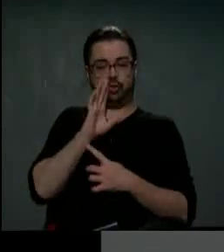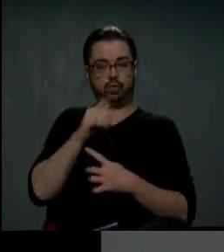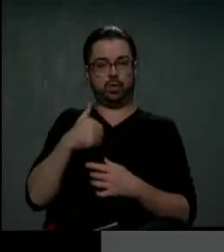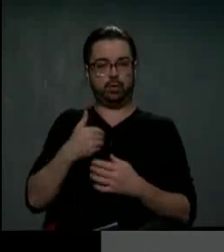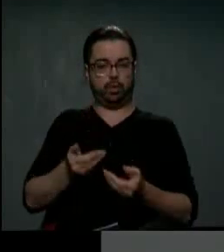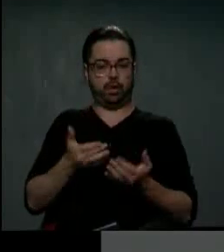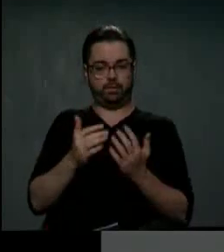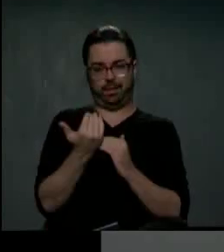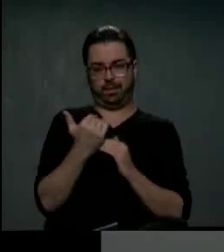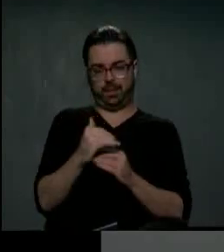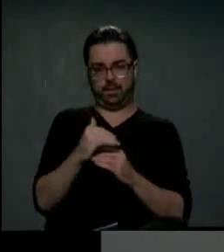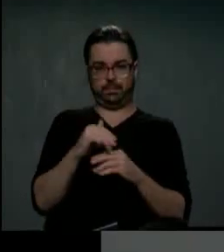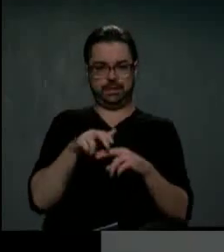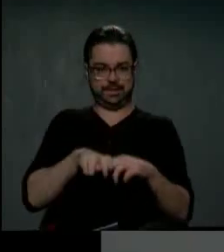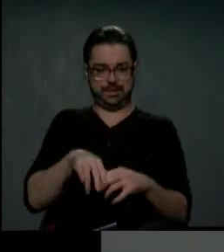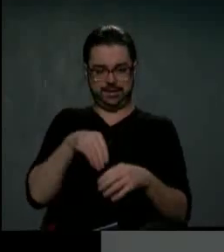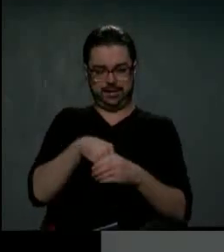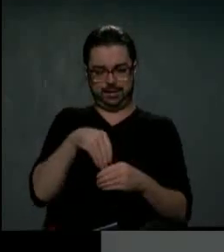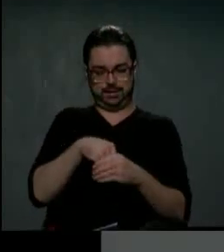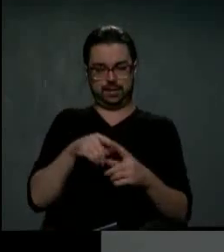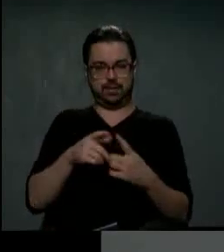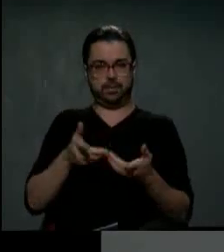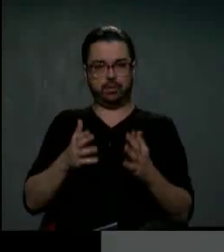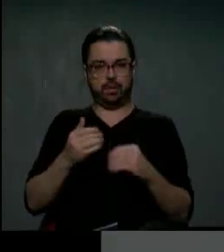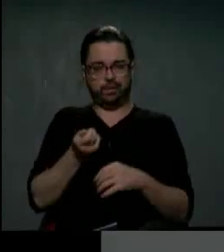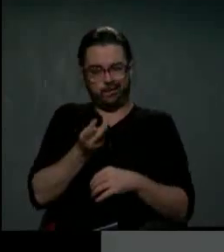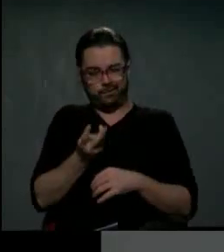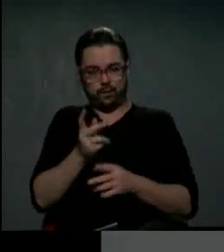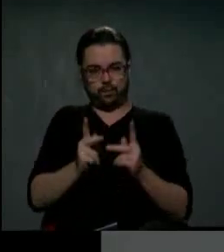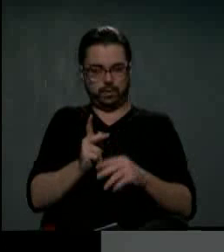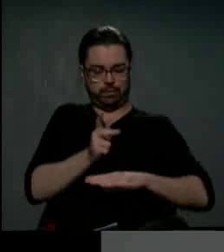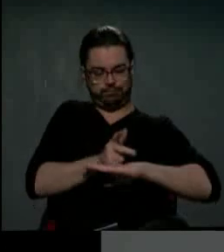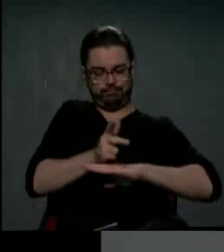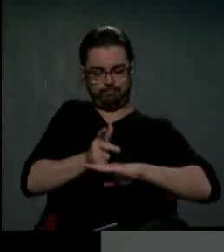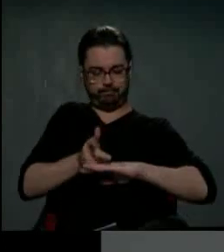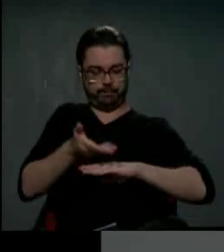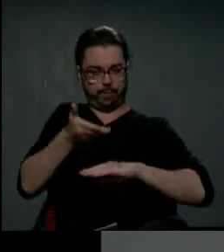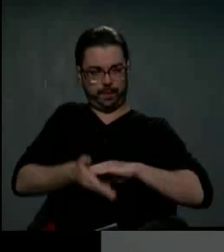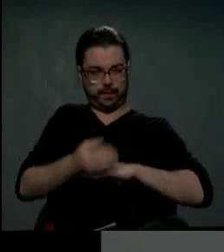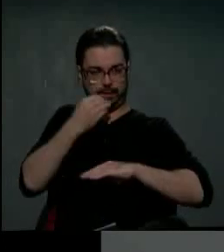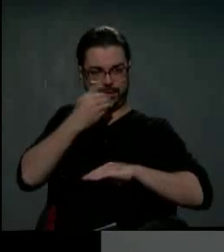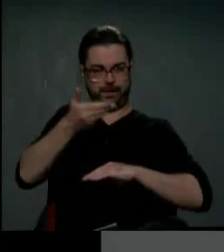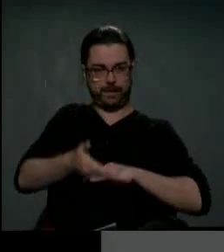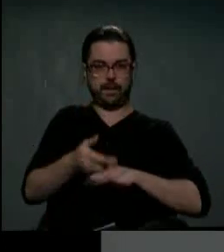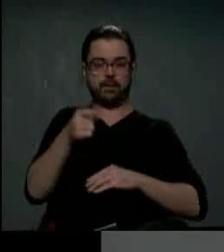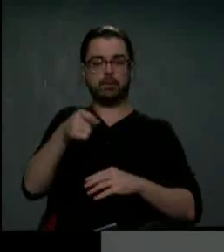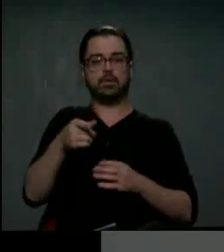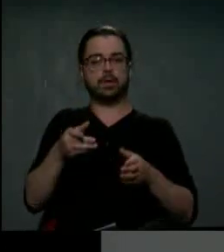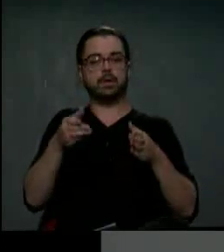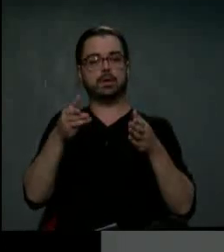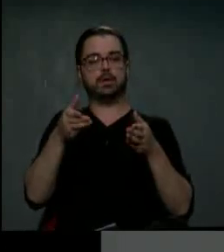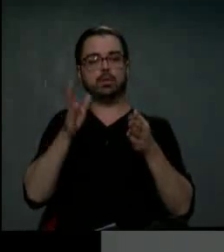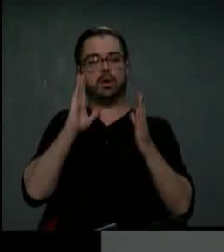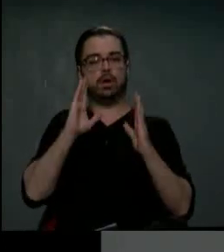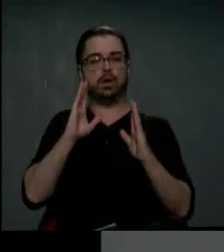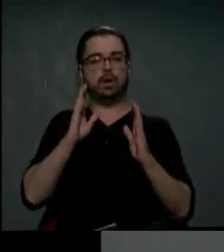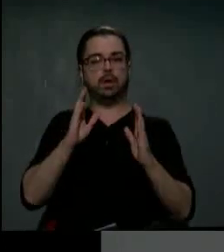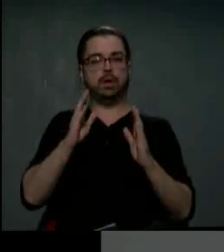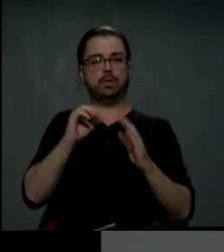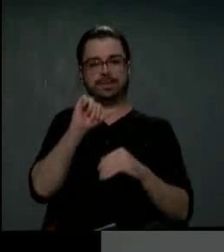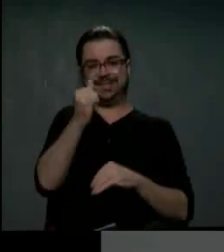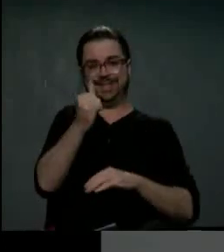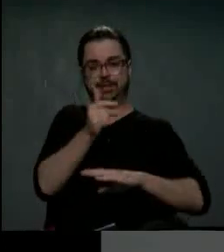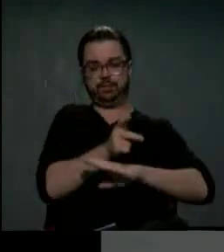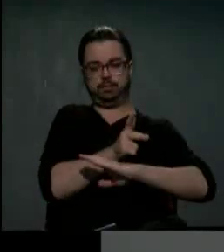parking, but to be able to offer a limited number of clients the ability to eat on premise. The site plan indicates the placement of 10 parking spaces to serve the site.